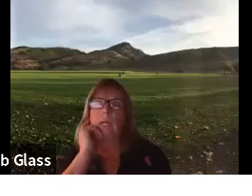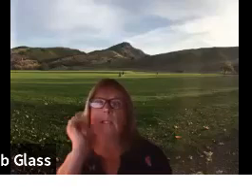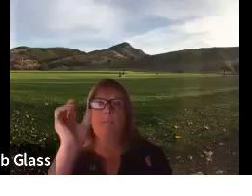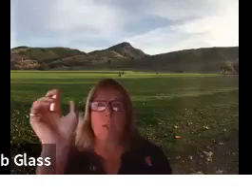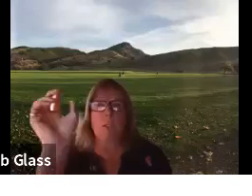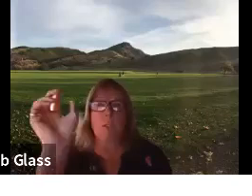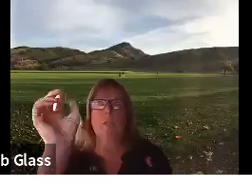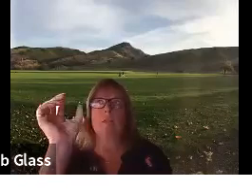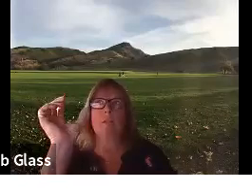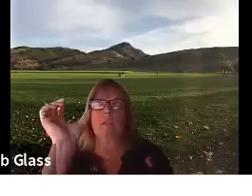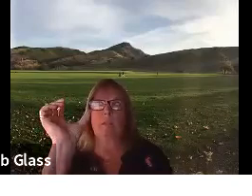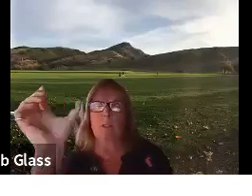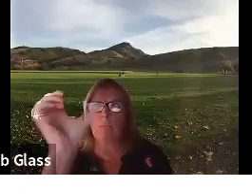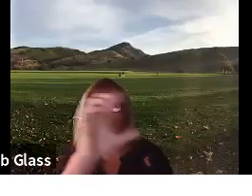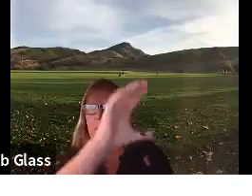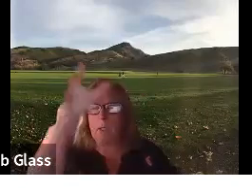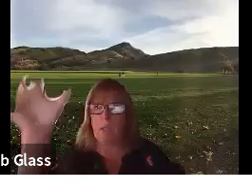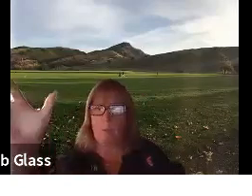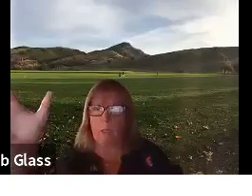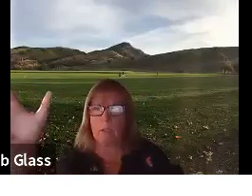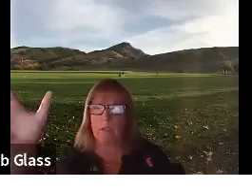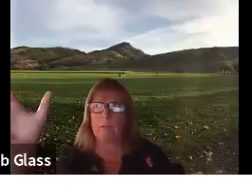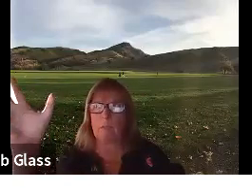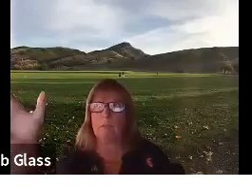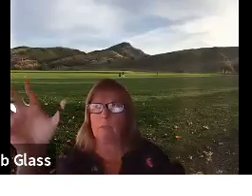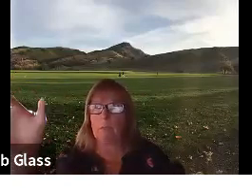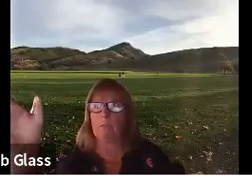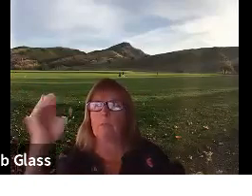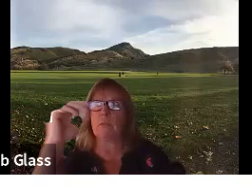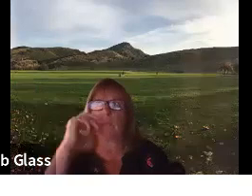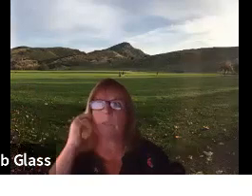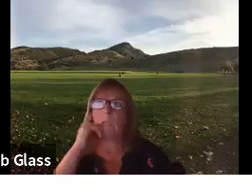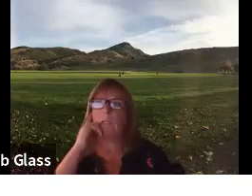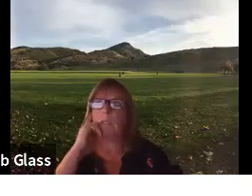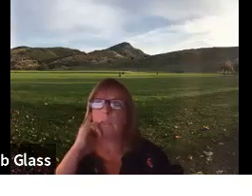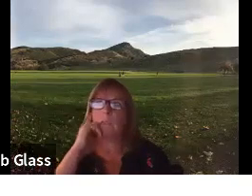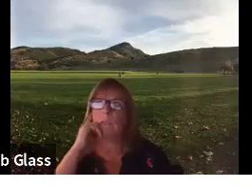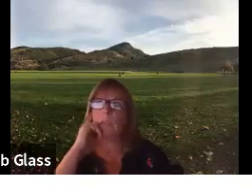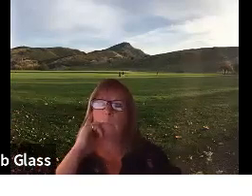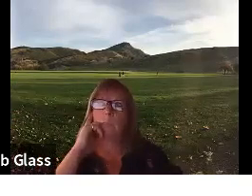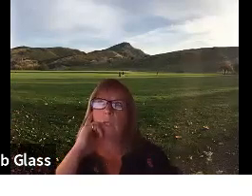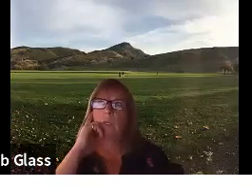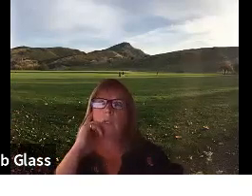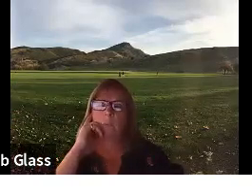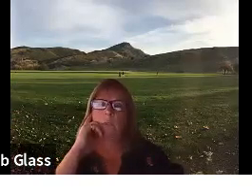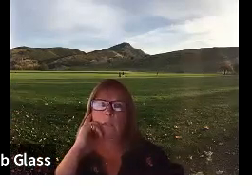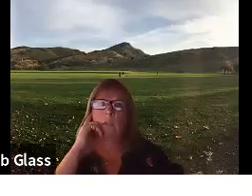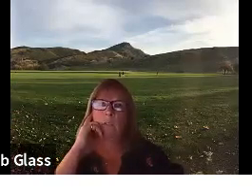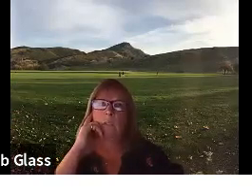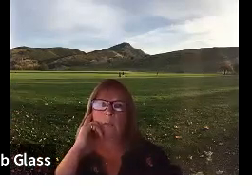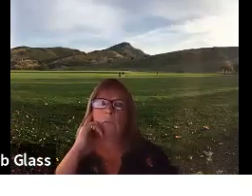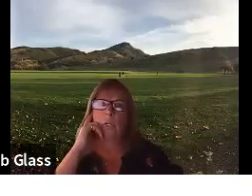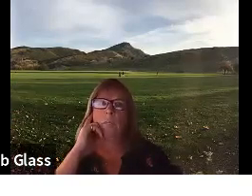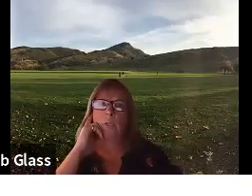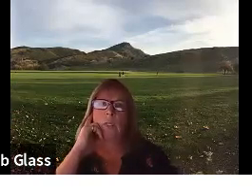So under that dimension being the big umbrella term, customer service. Customer service